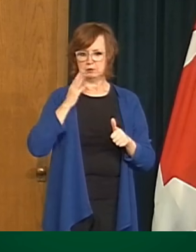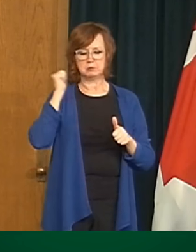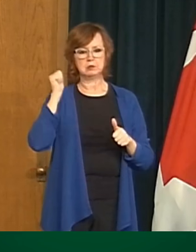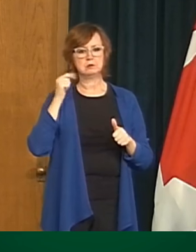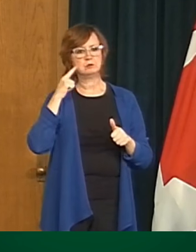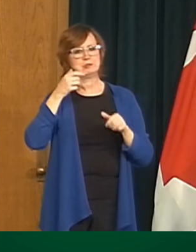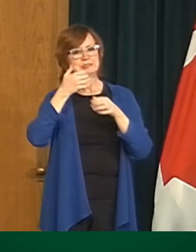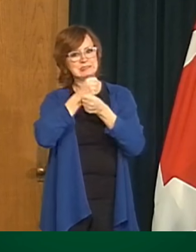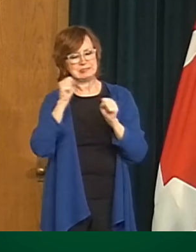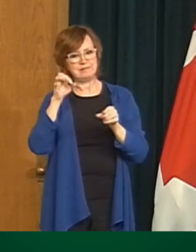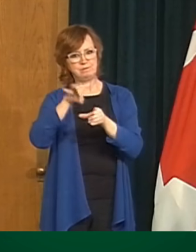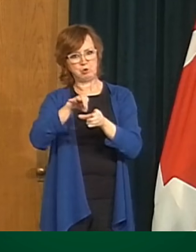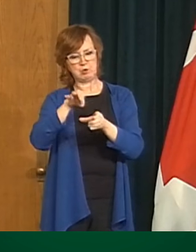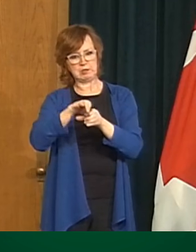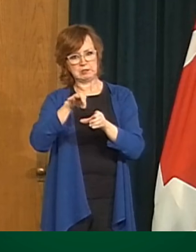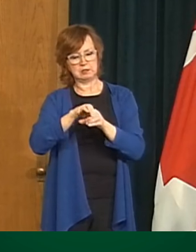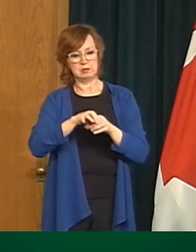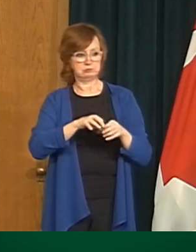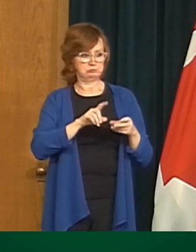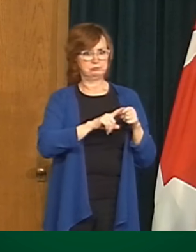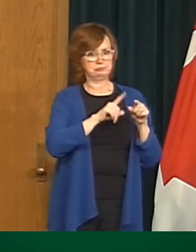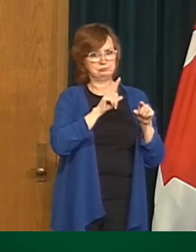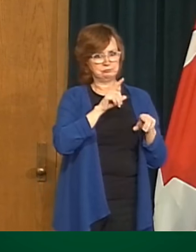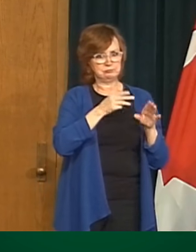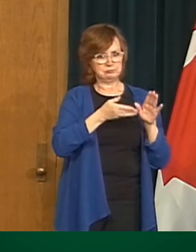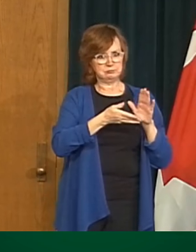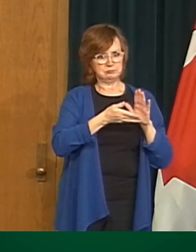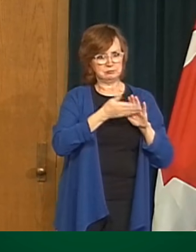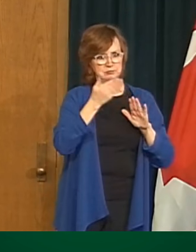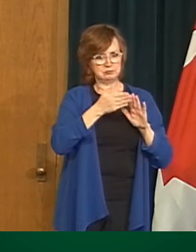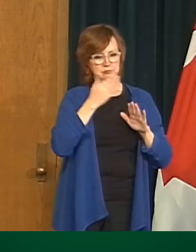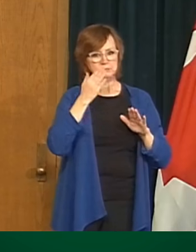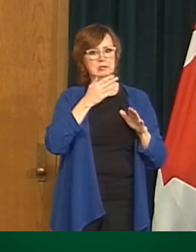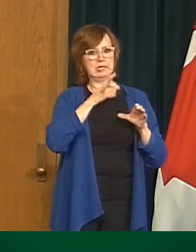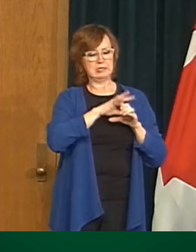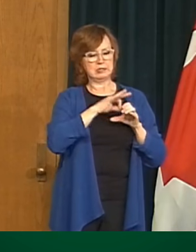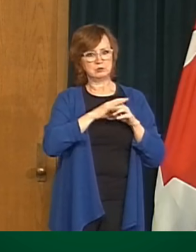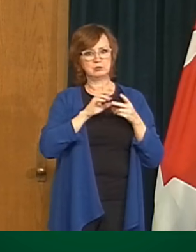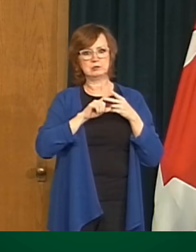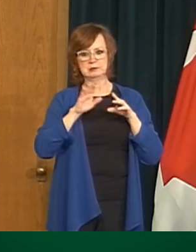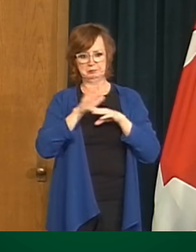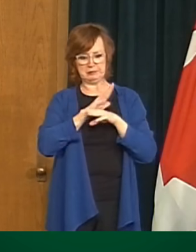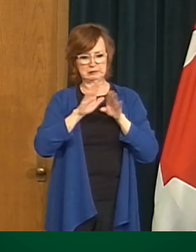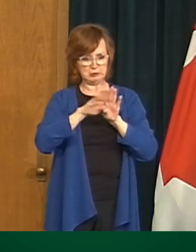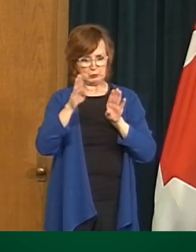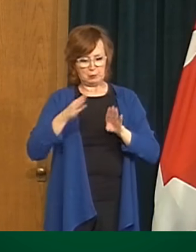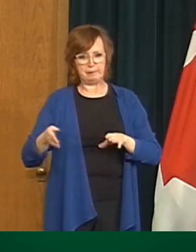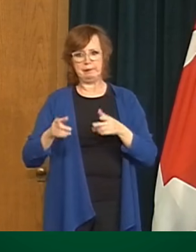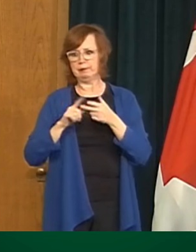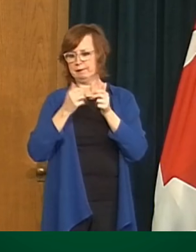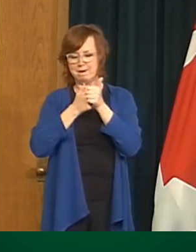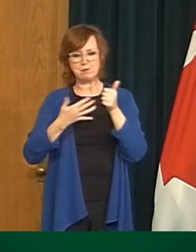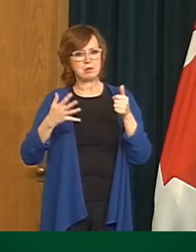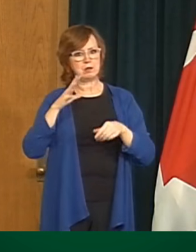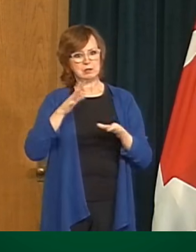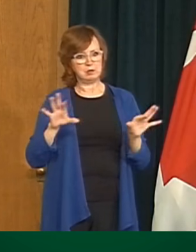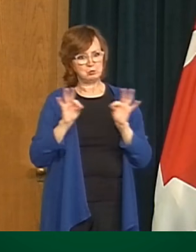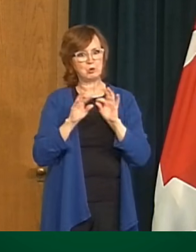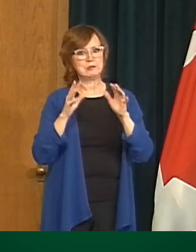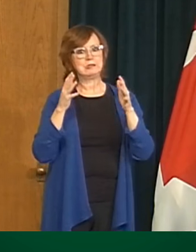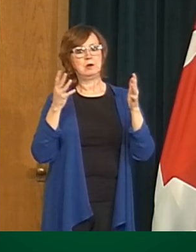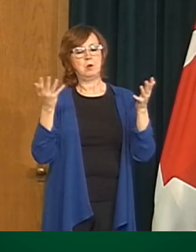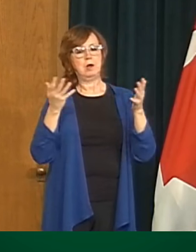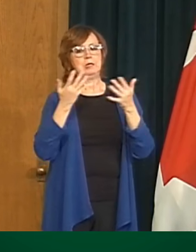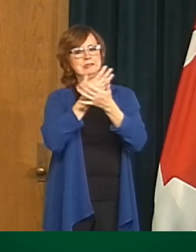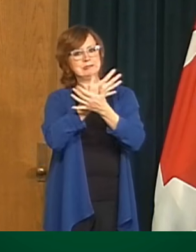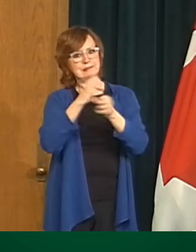environment here in Saskatchewan, not only to run an election, but for our businesses to reopen and to engage. Now, in saying that,